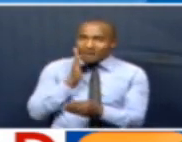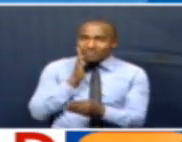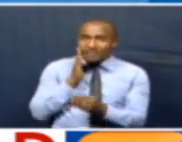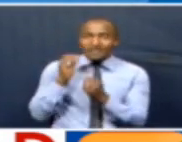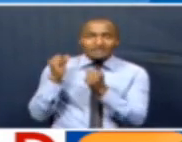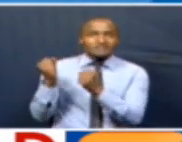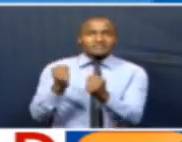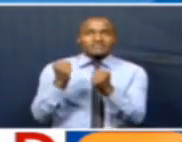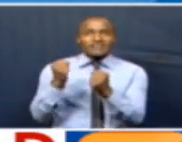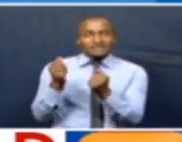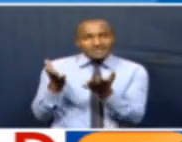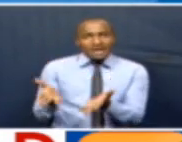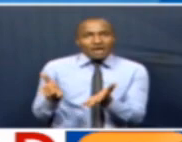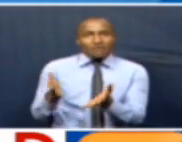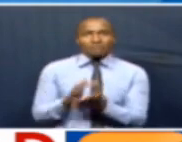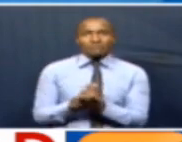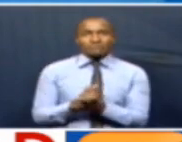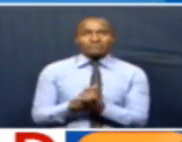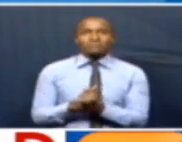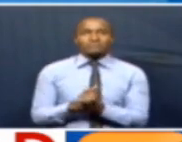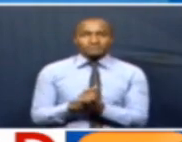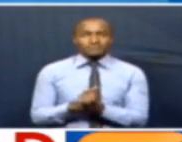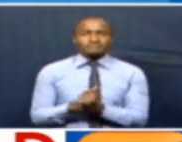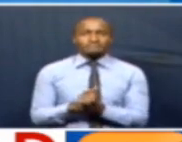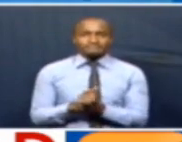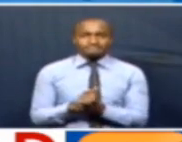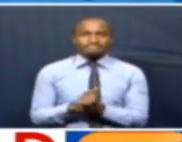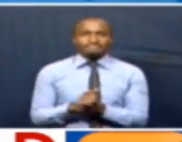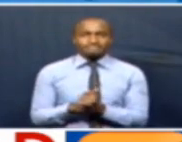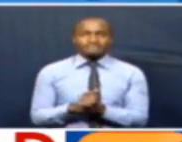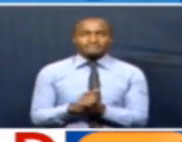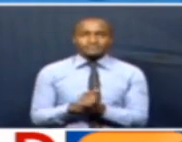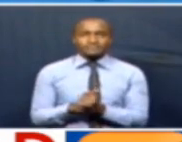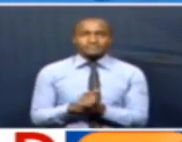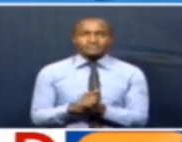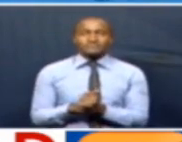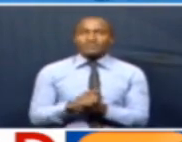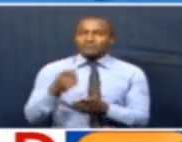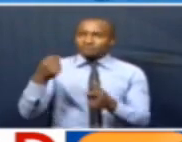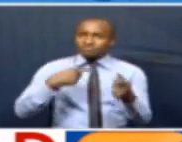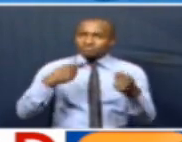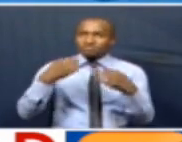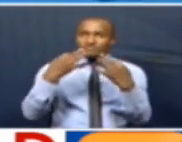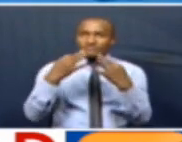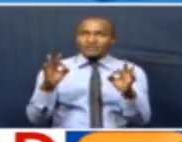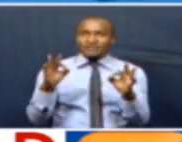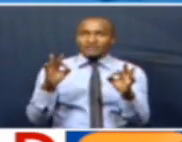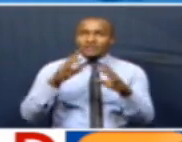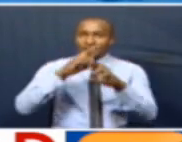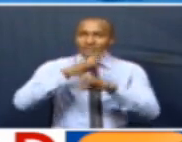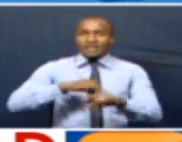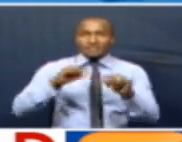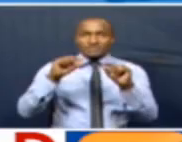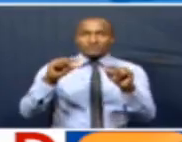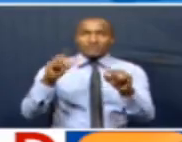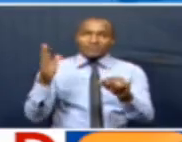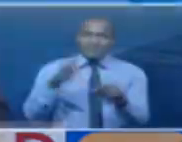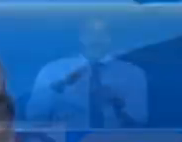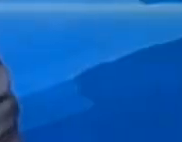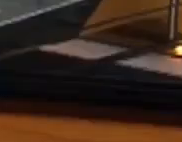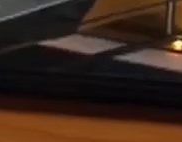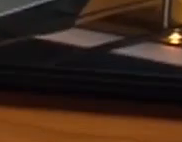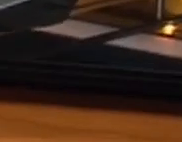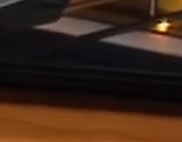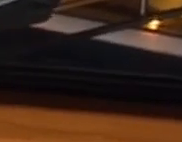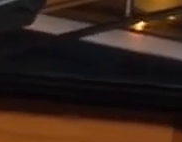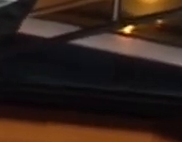this trying time. God bless. That is Speaker Beatrice Elachi. Keep talking to us. We're taking a short break now. We'll be back with more after this break.